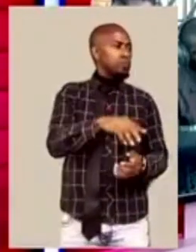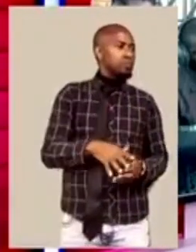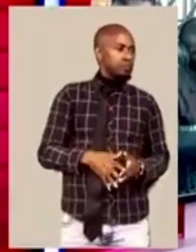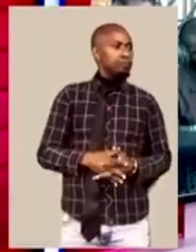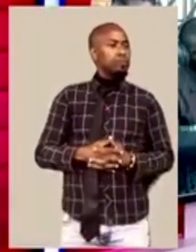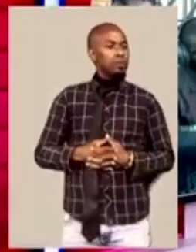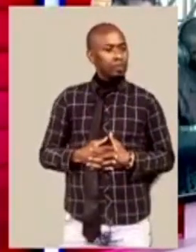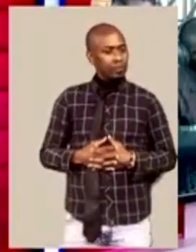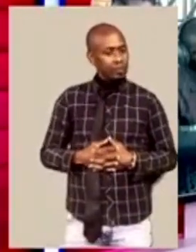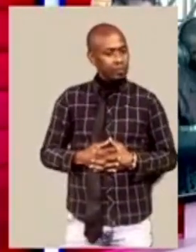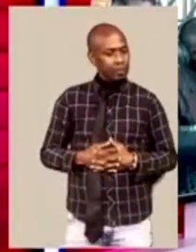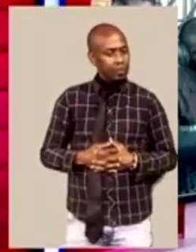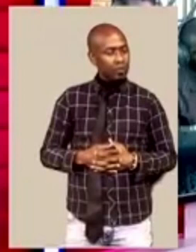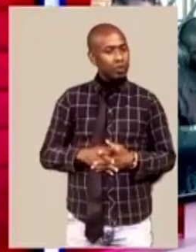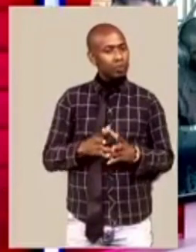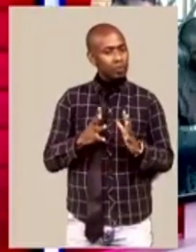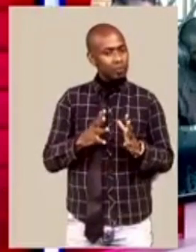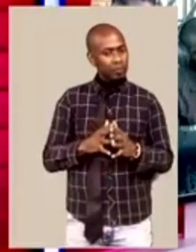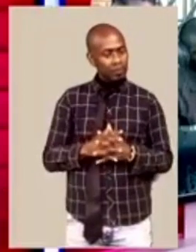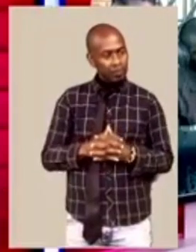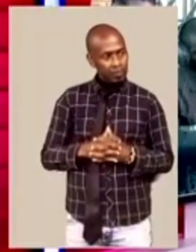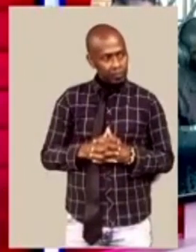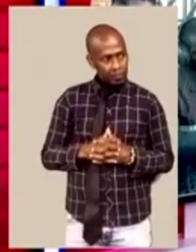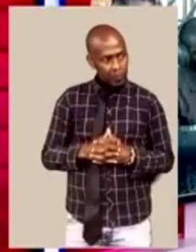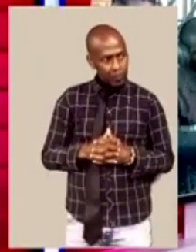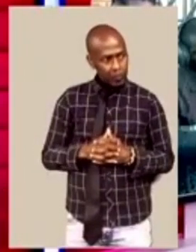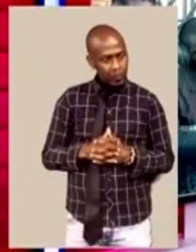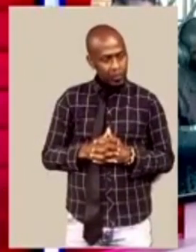The problem there is, the problem there is,